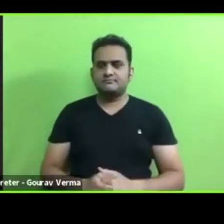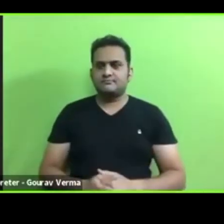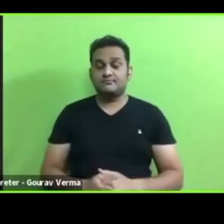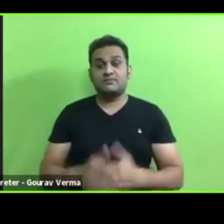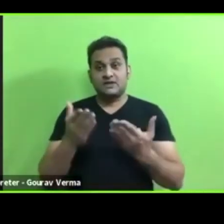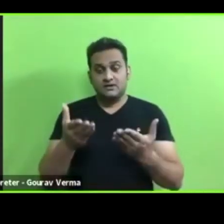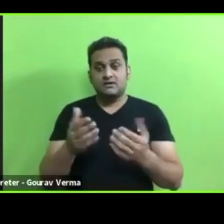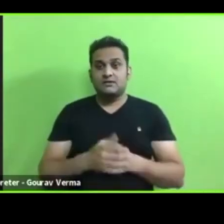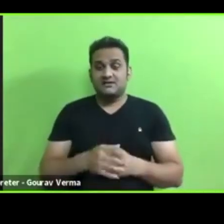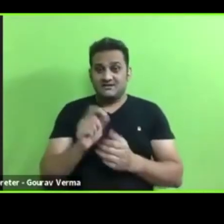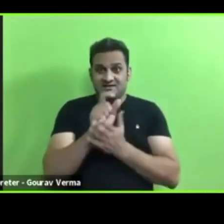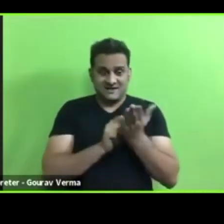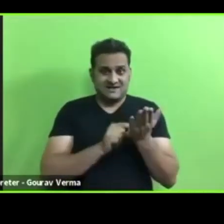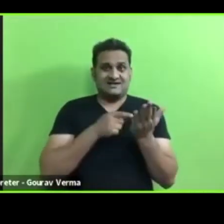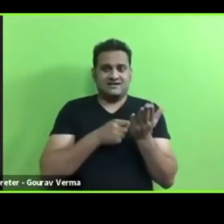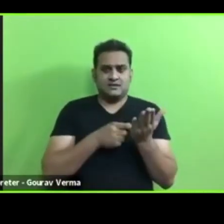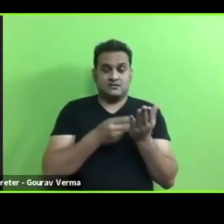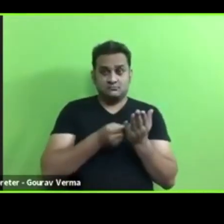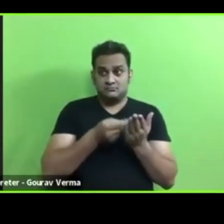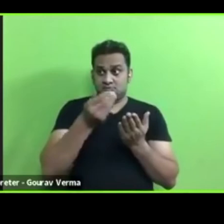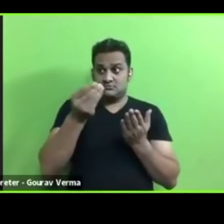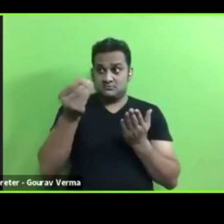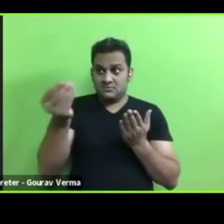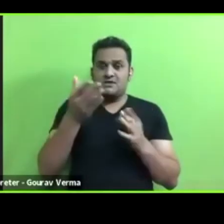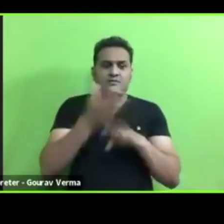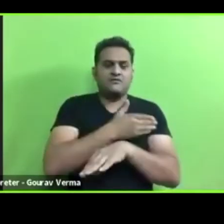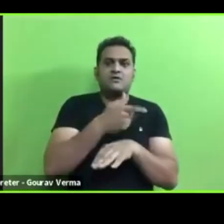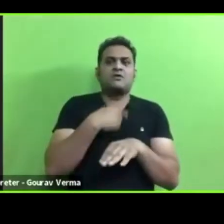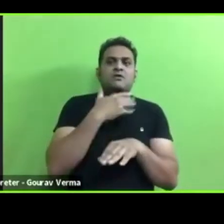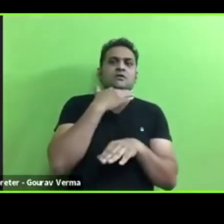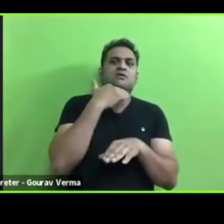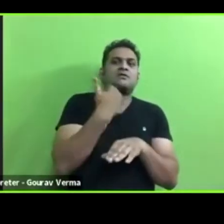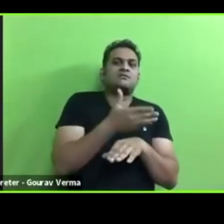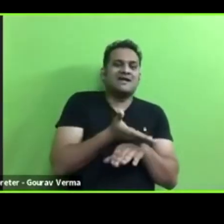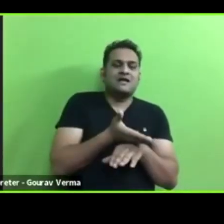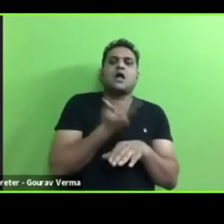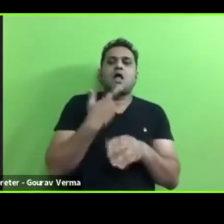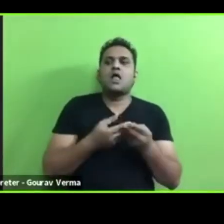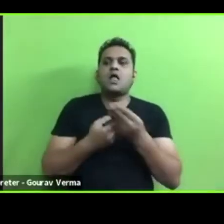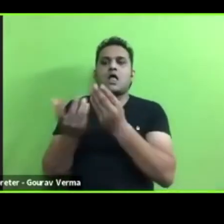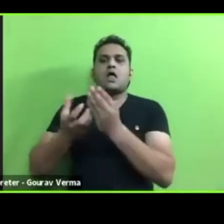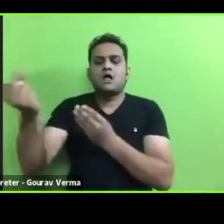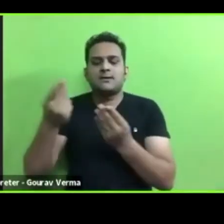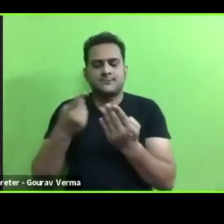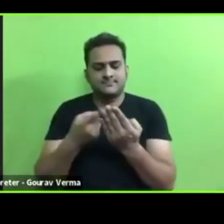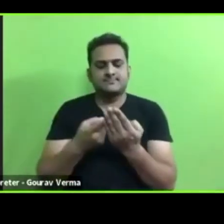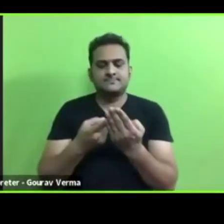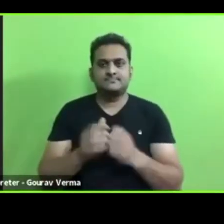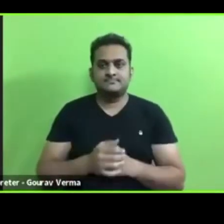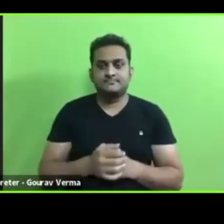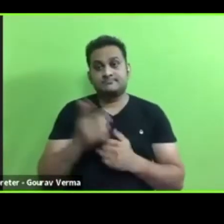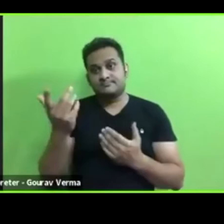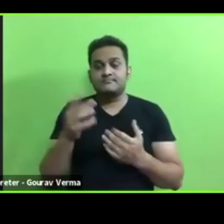"Before the letter reaches your hand, the news of my leaving the world would have reached your ears. In order to advance the